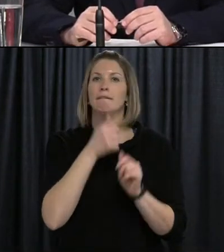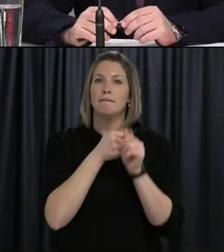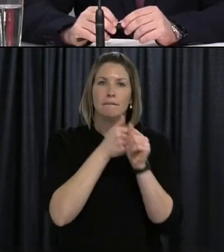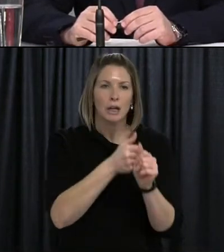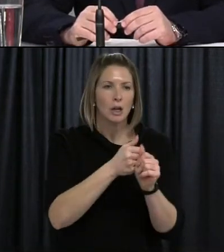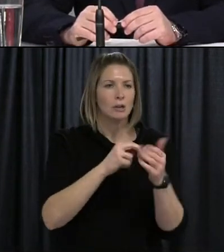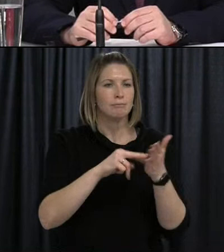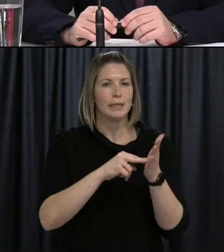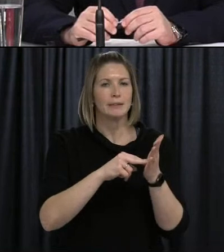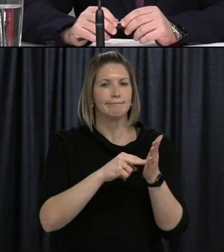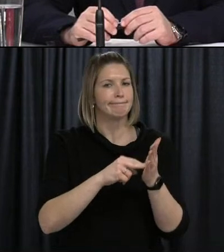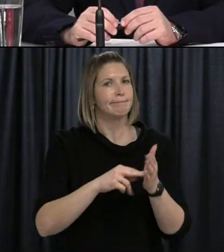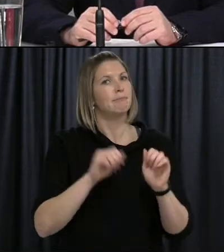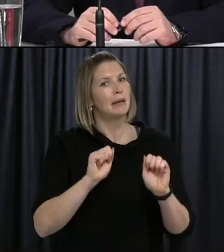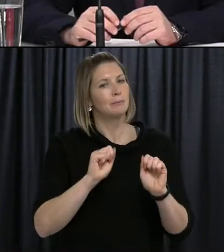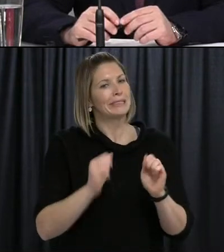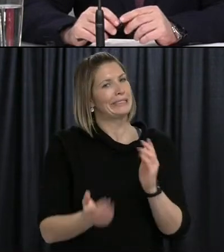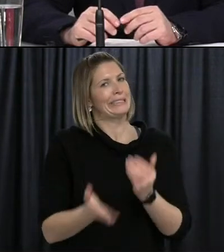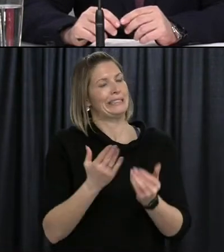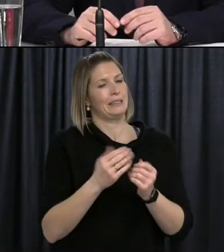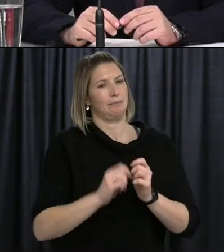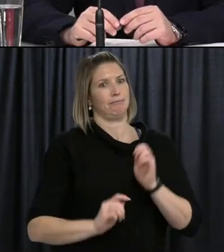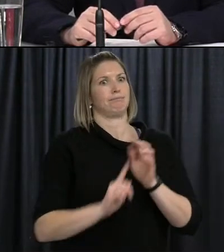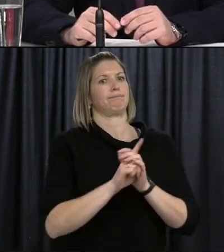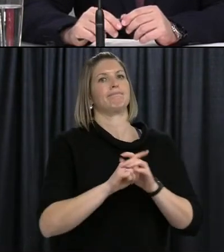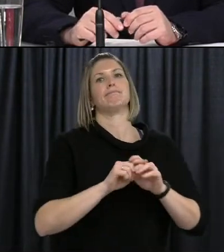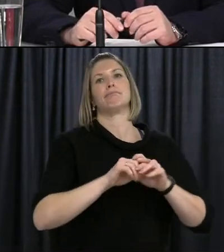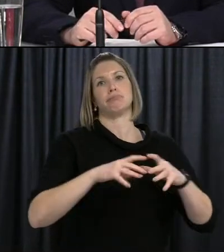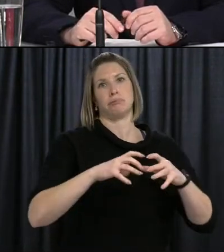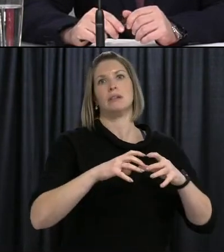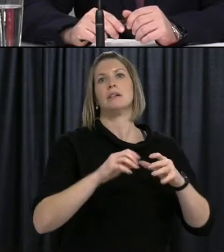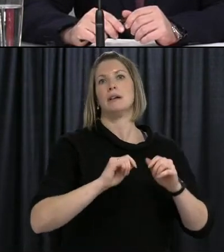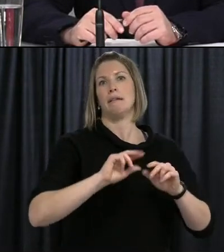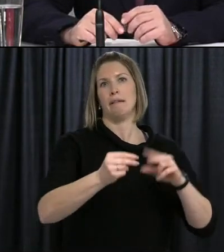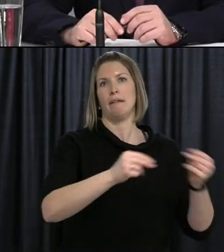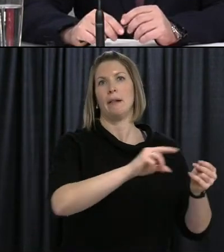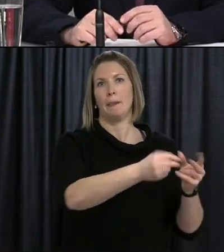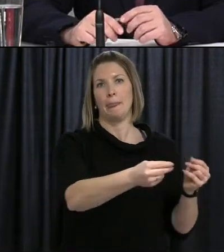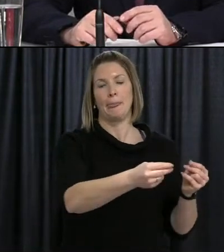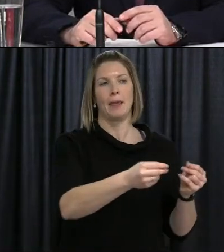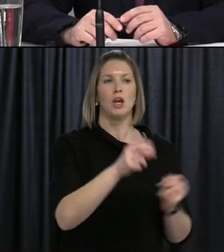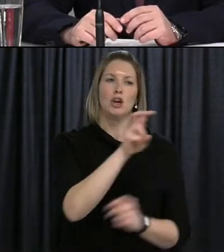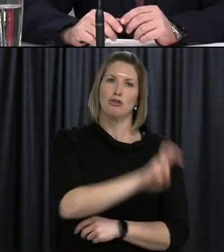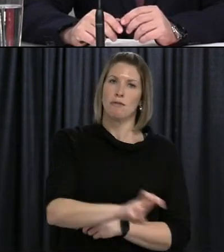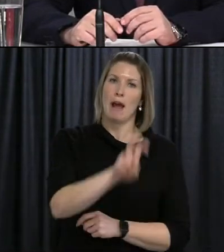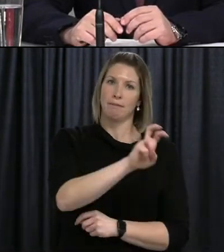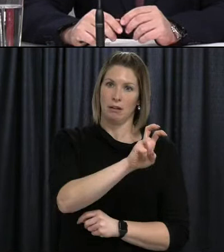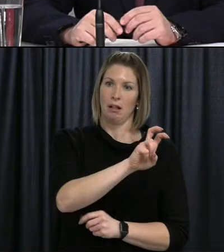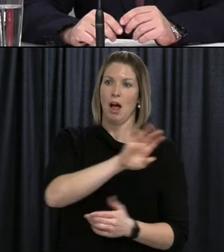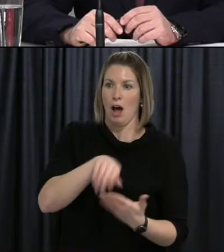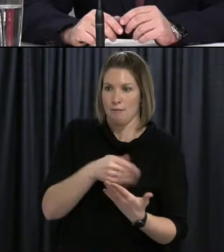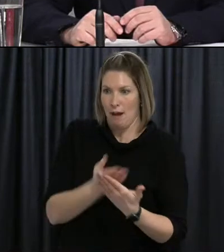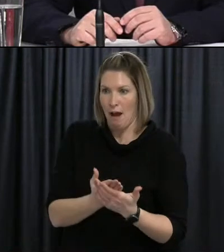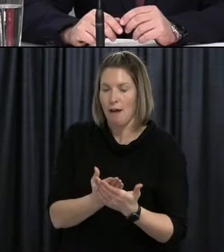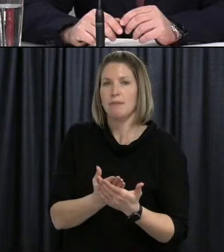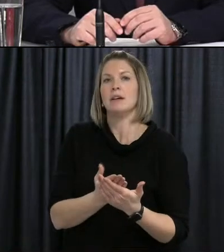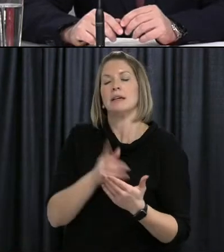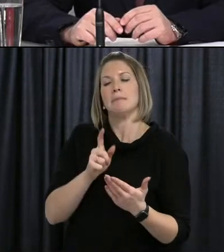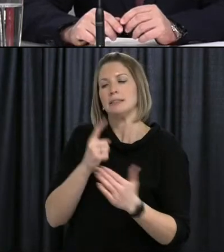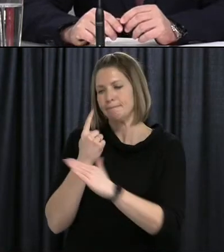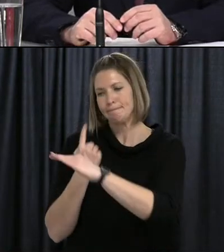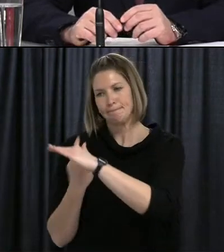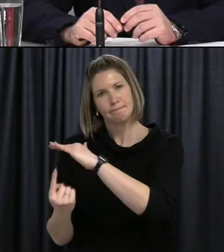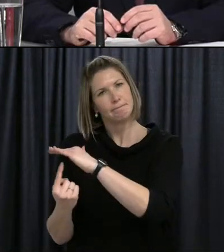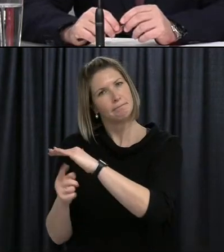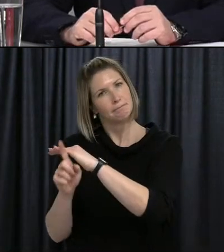the province remains limited to essential reasons only. Travellers must adhere to self-isolation requirements upon entering the province, and